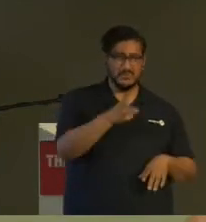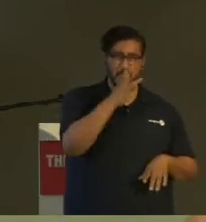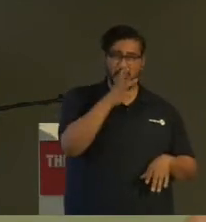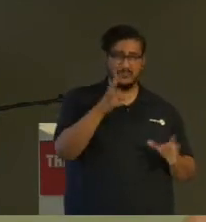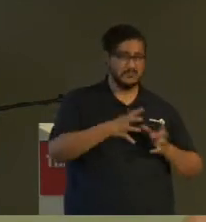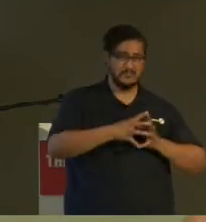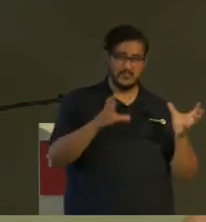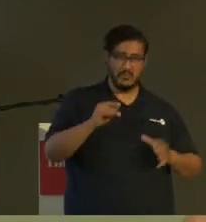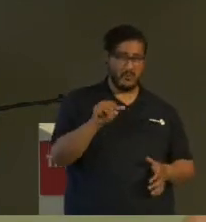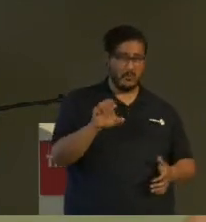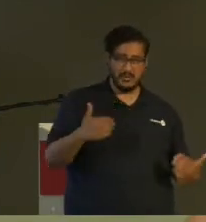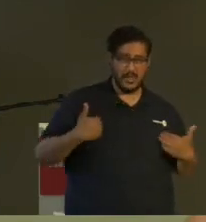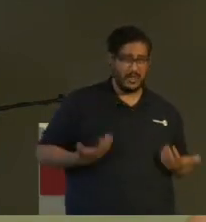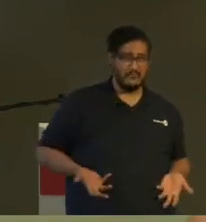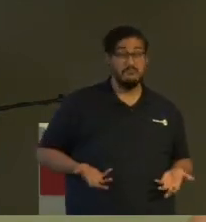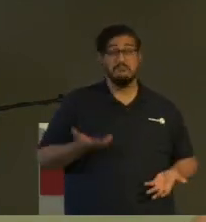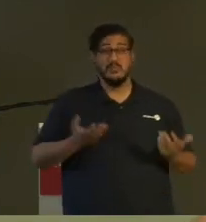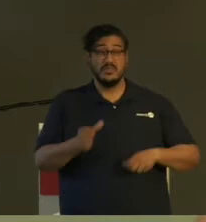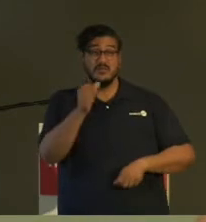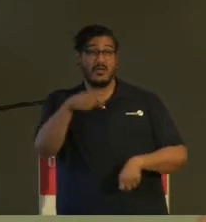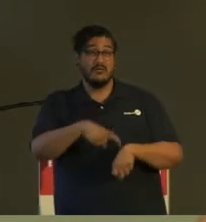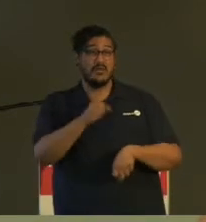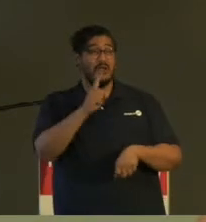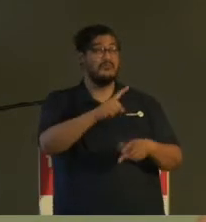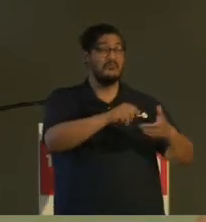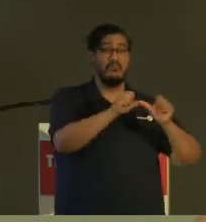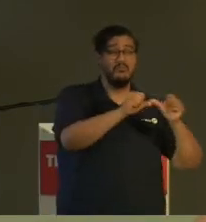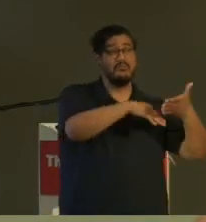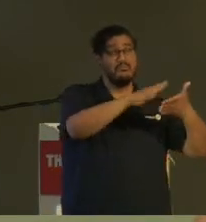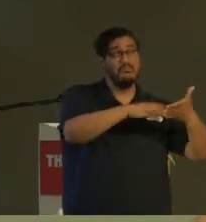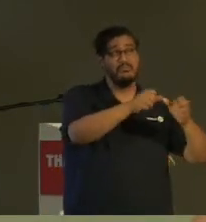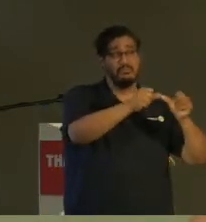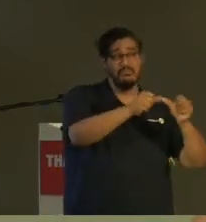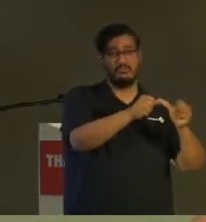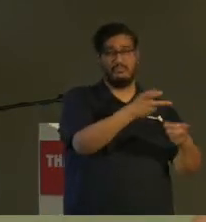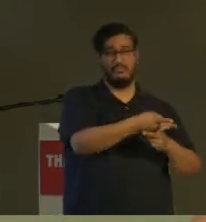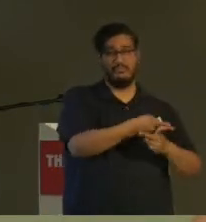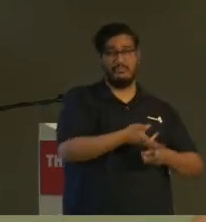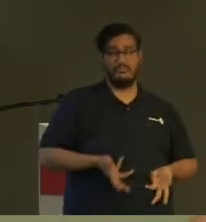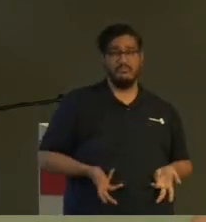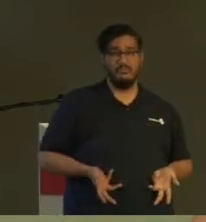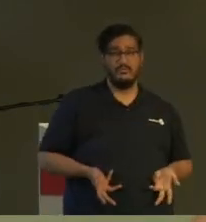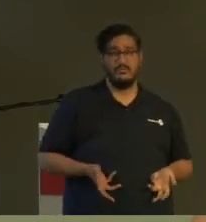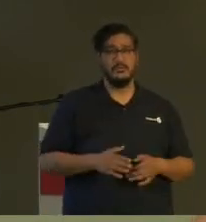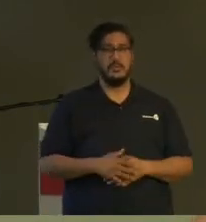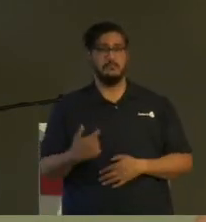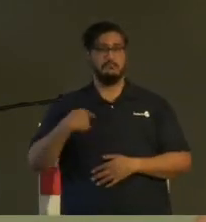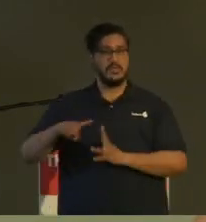chlorinated. Perhaps I don't have the time to care for them as they deserve. I got my start with fancy